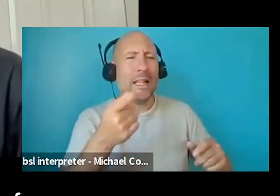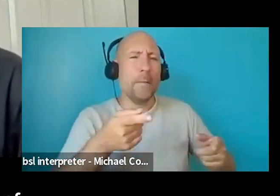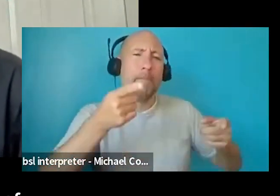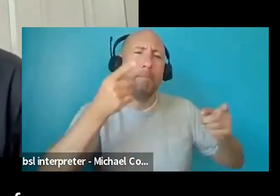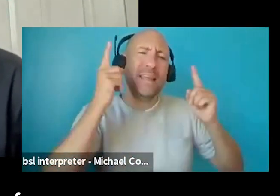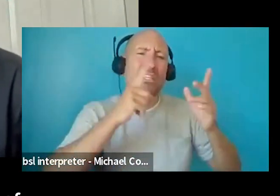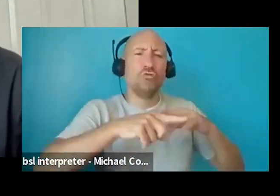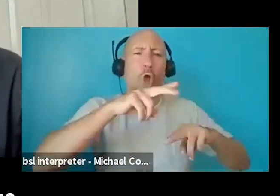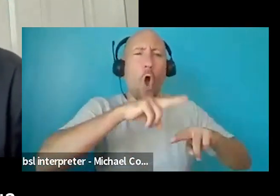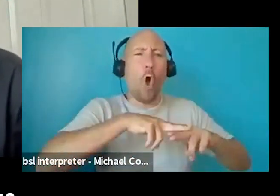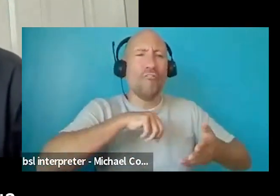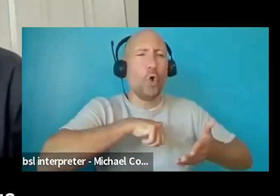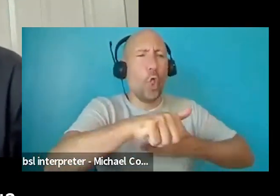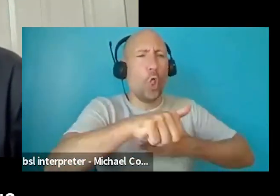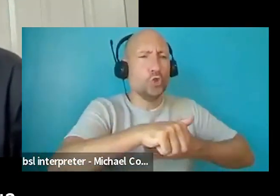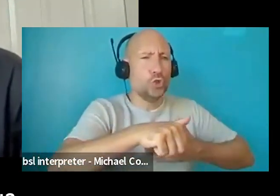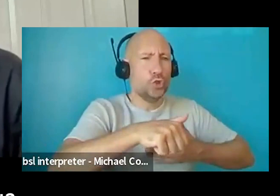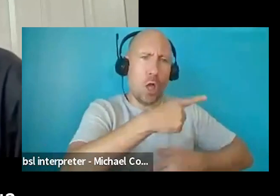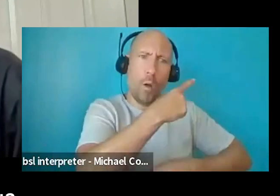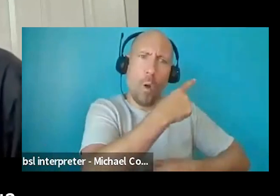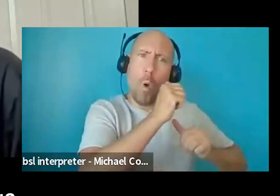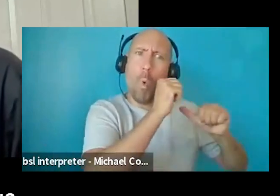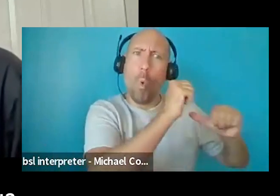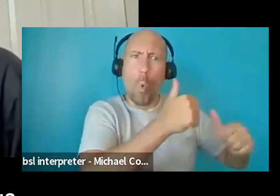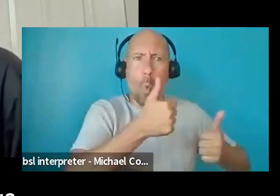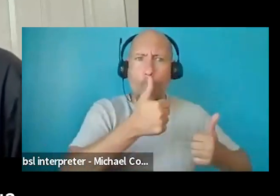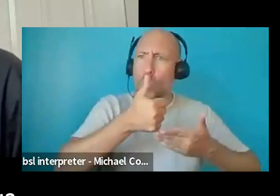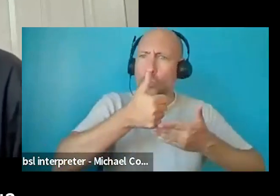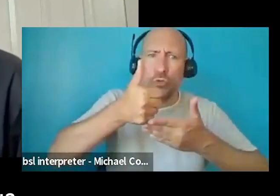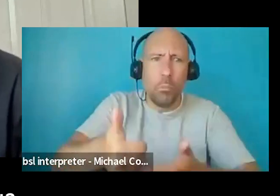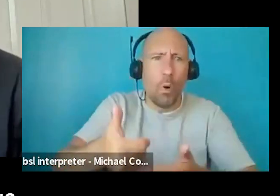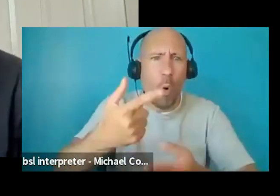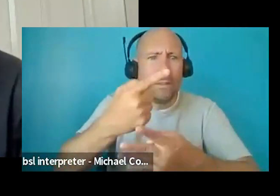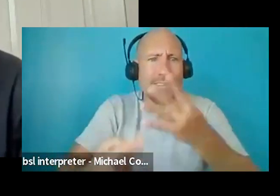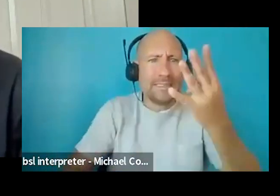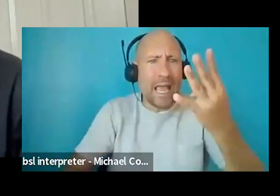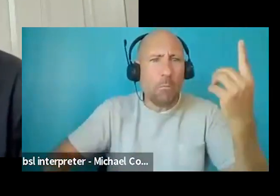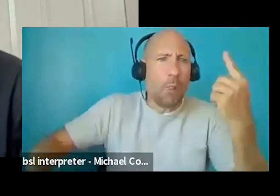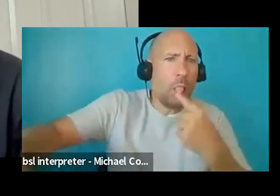disabled dance artists. You know, how did this project come about?